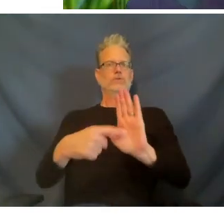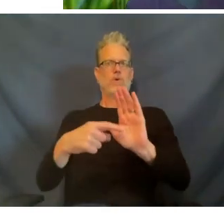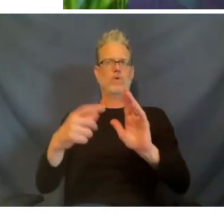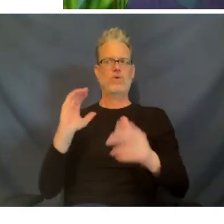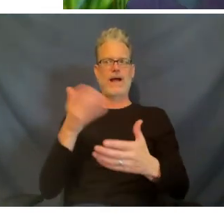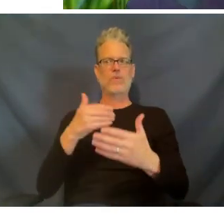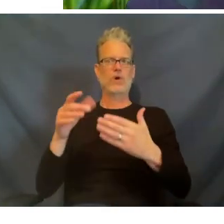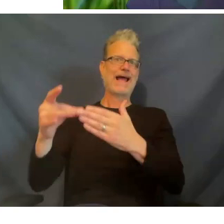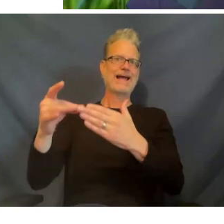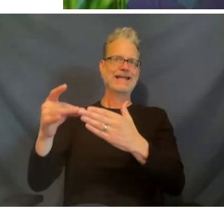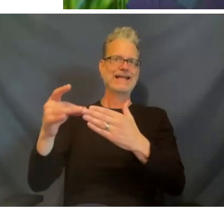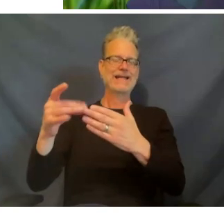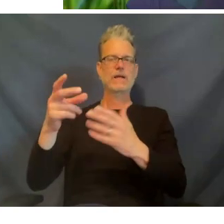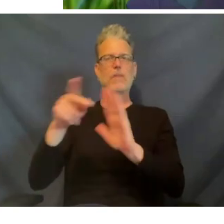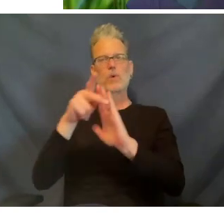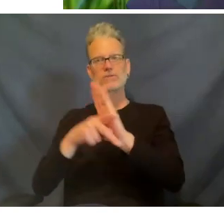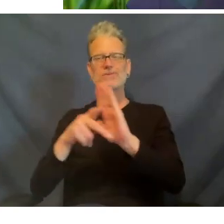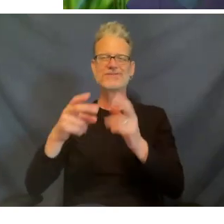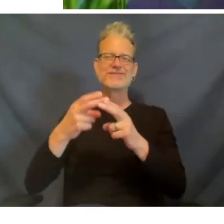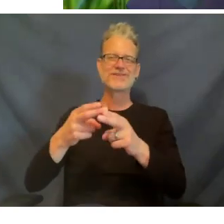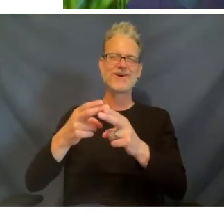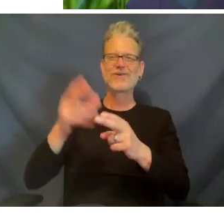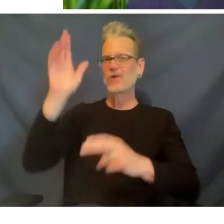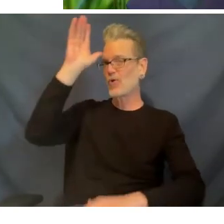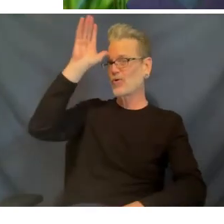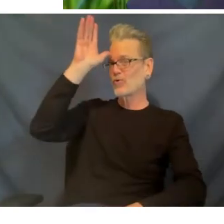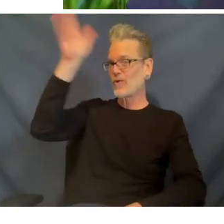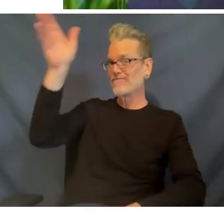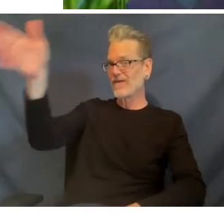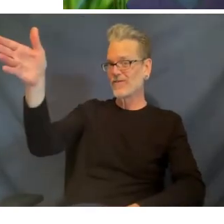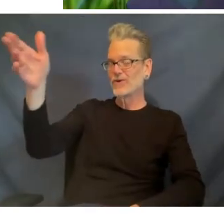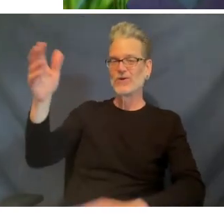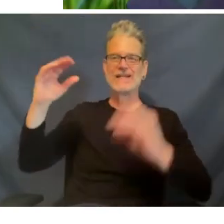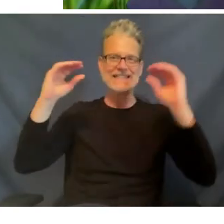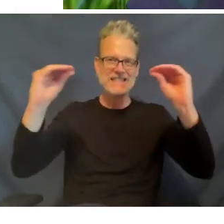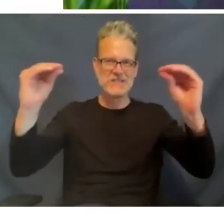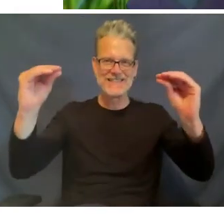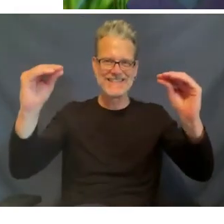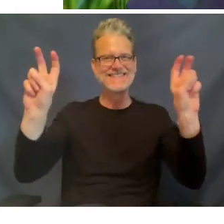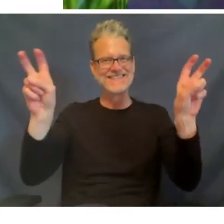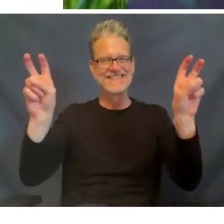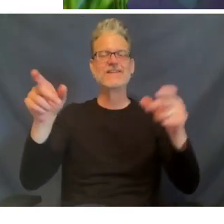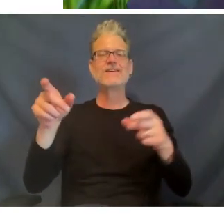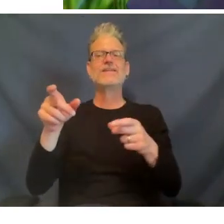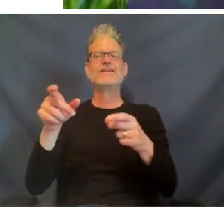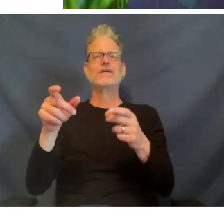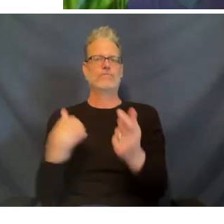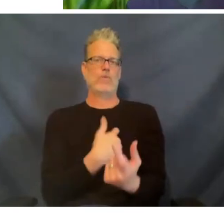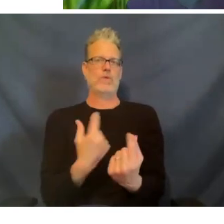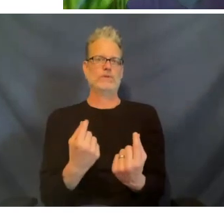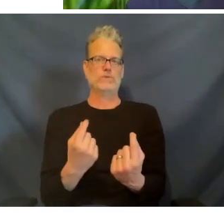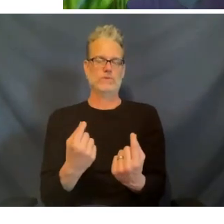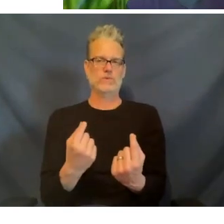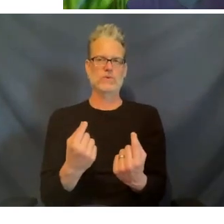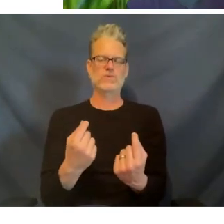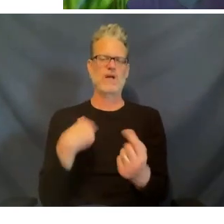is known as the grandfather teachings, in the Office of Tribal Relations. And so what I'm going to describe to you is how we are organized. And as you